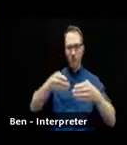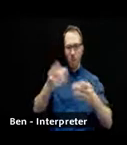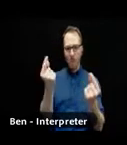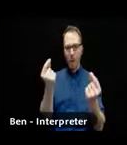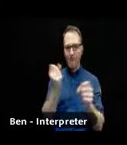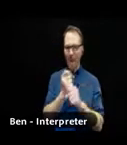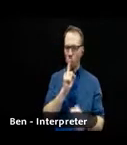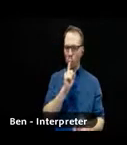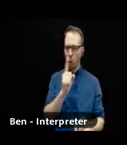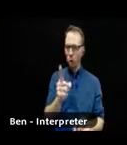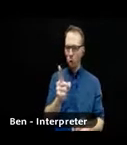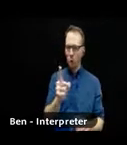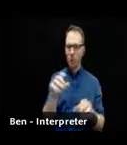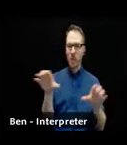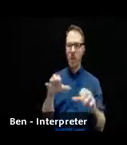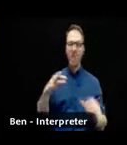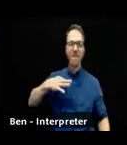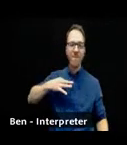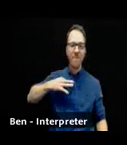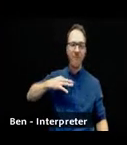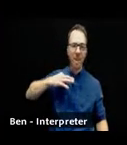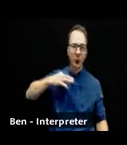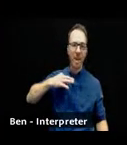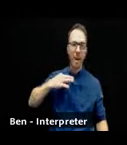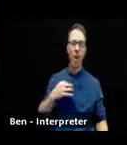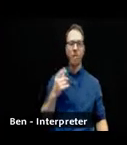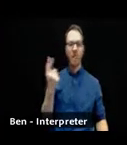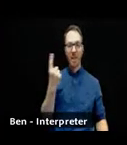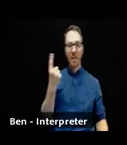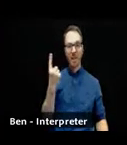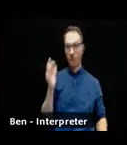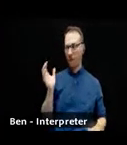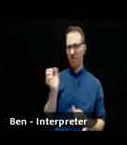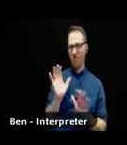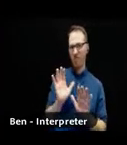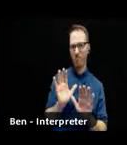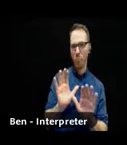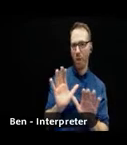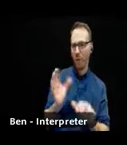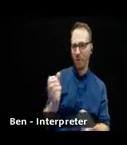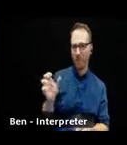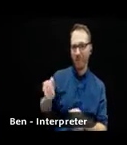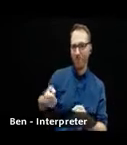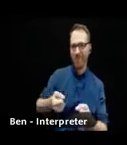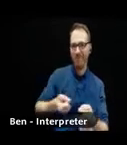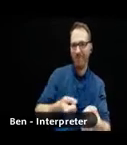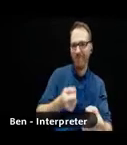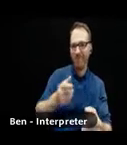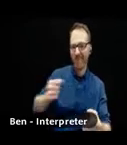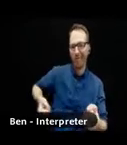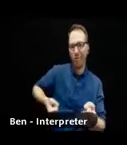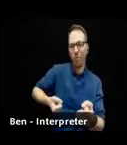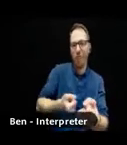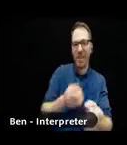sure that this is being done voluntarily, right? Is somebody pushing you into this? Is this something that you're being strong-armed into by